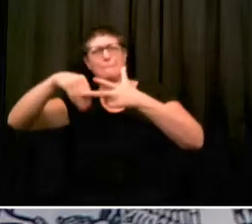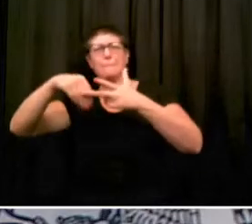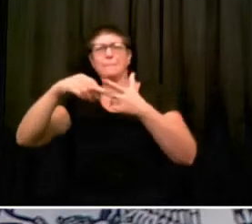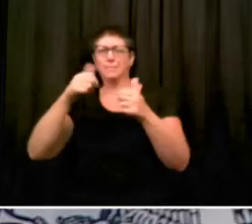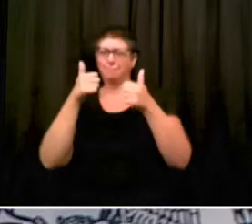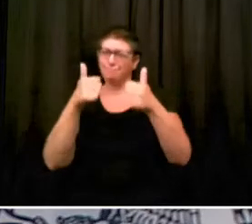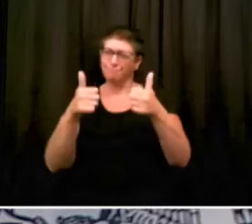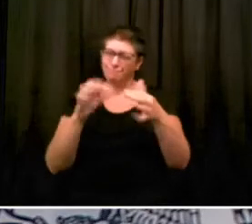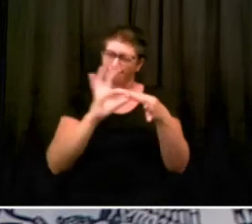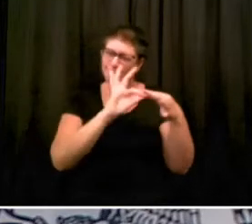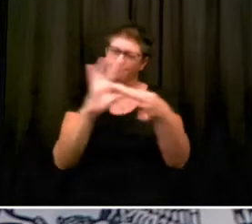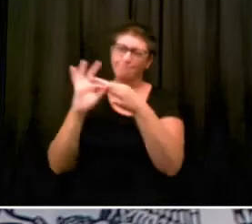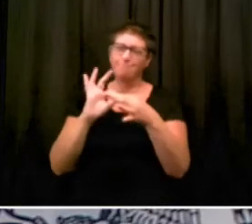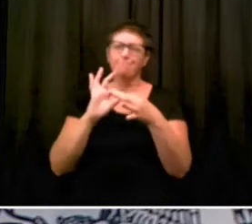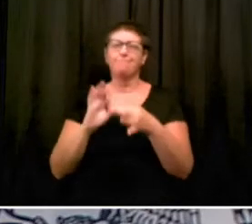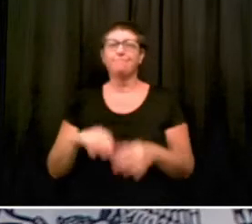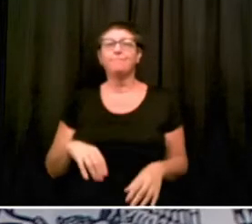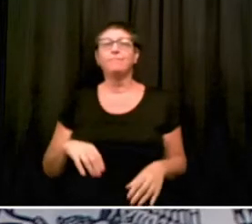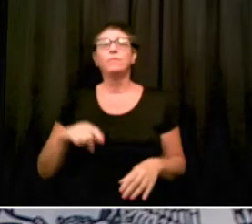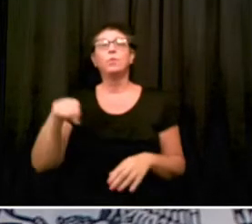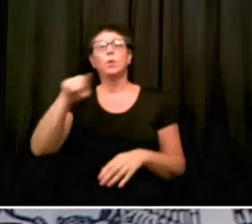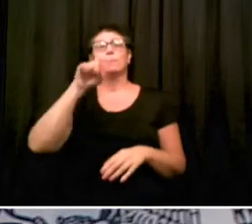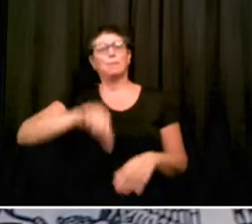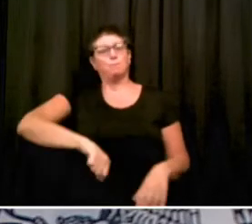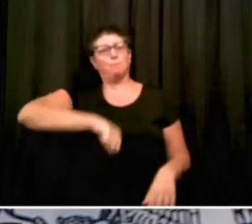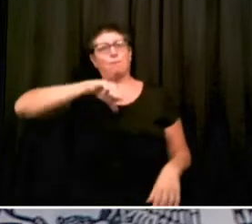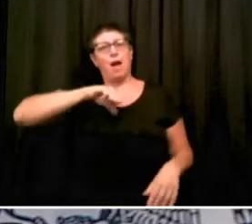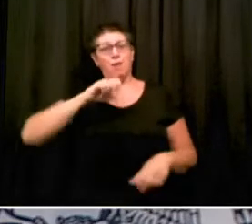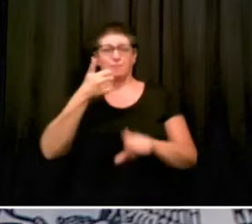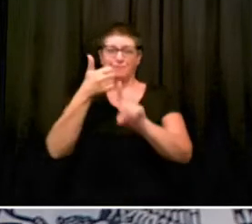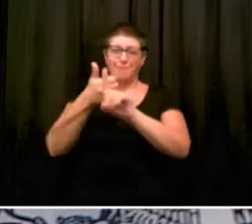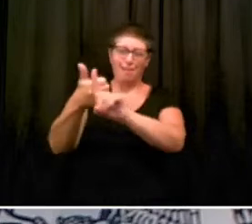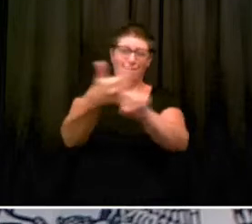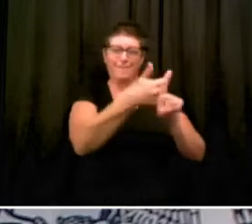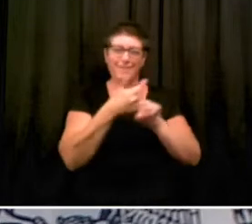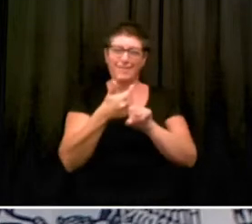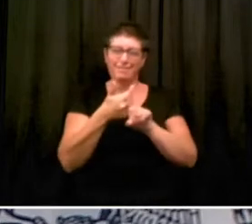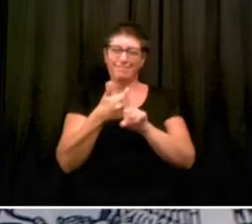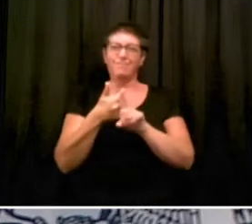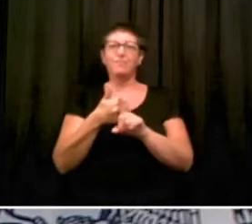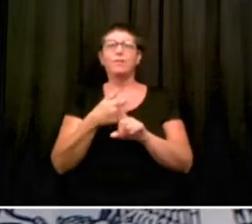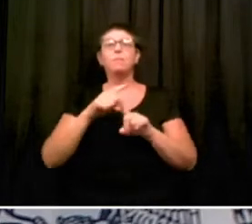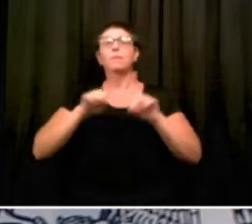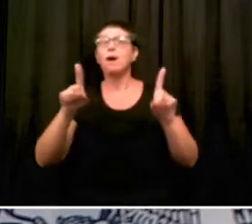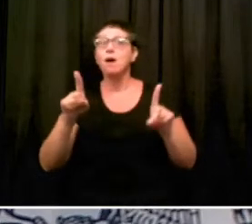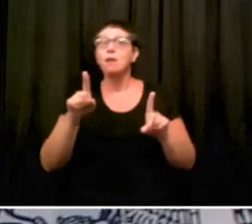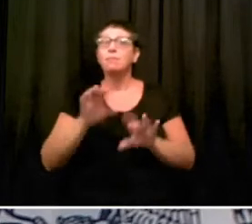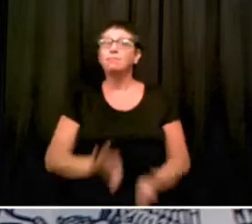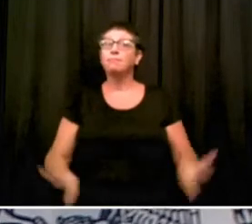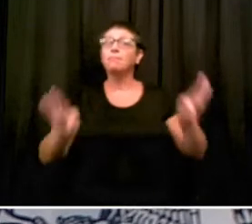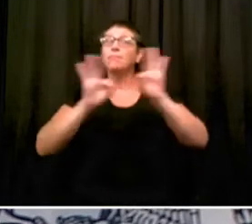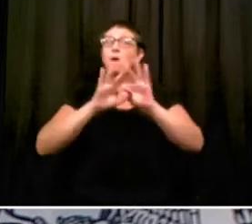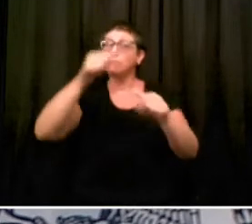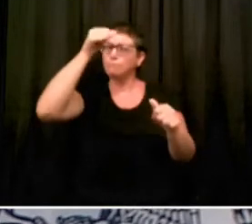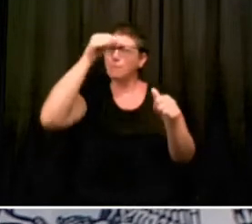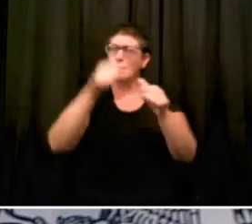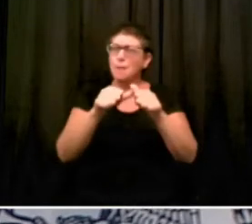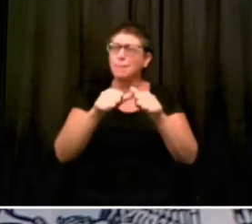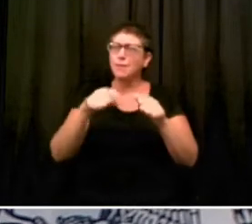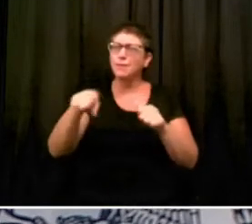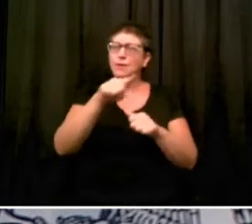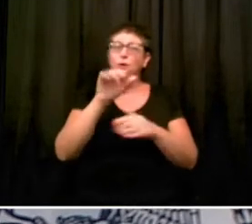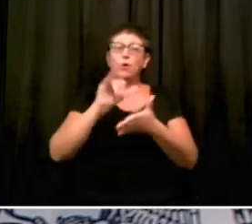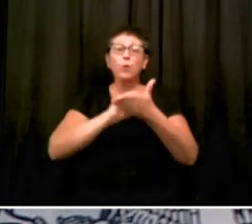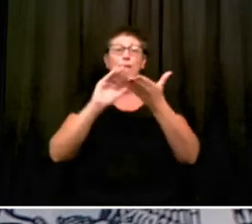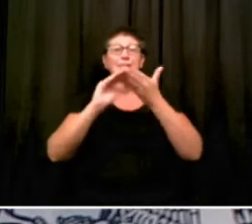people should be proud of that, but also remember that this is a historic reality about New York City. We have faced crisis